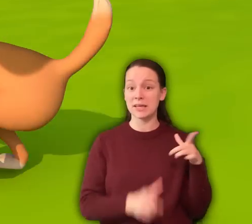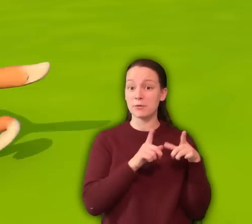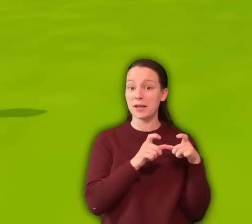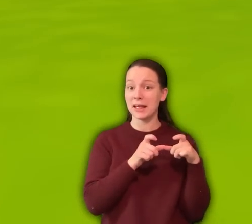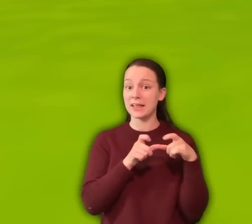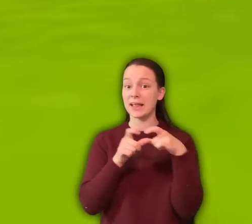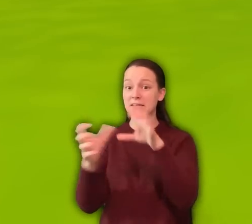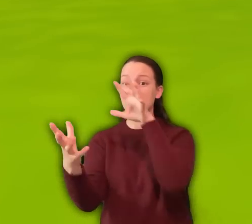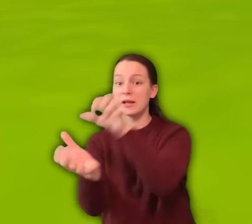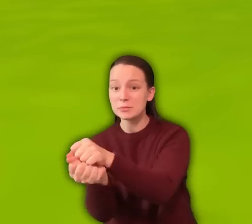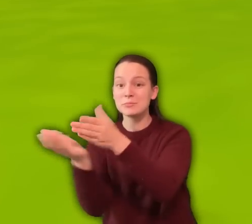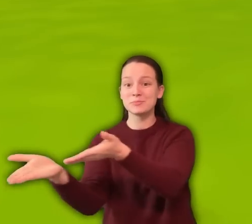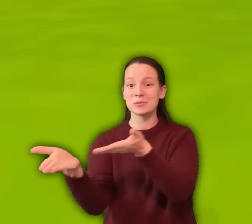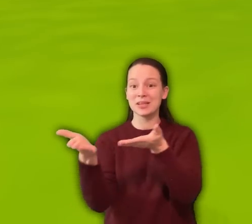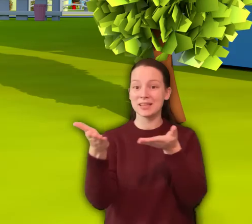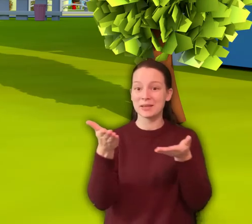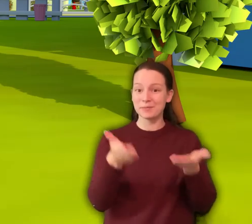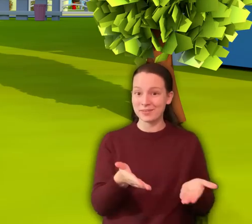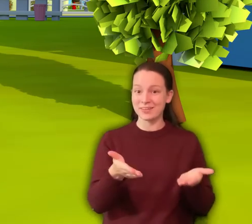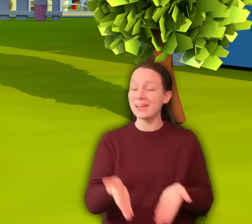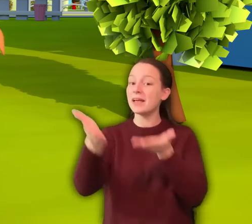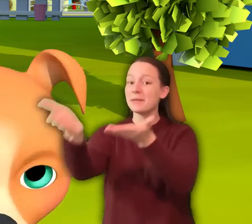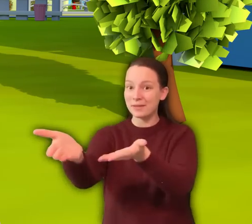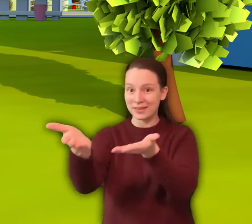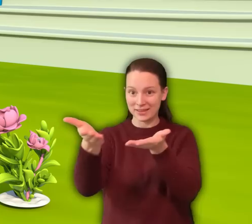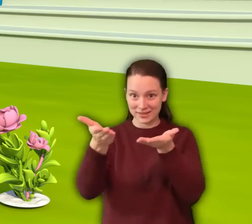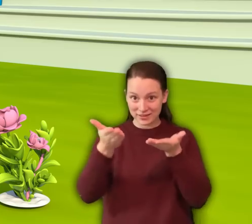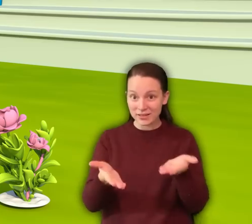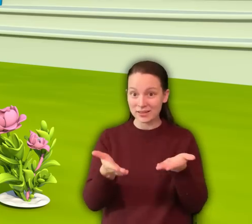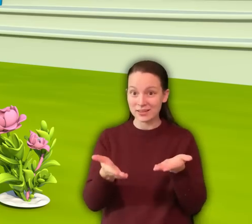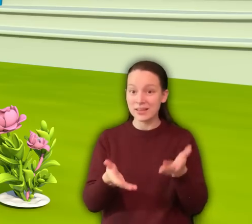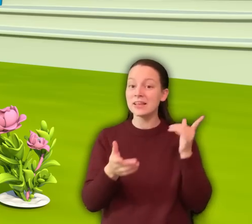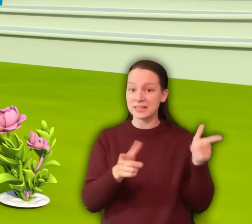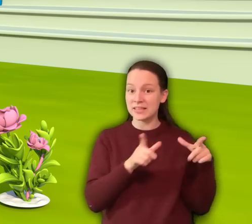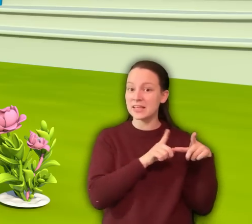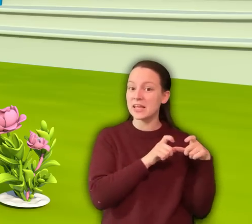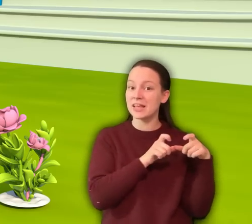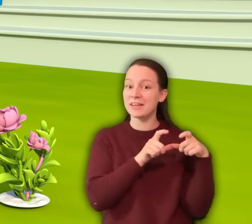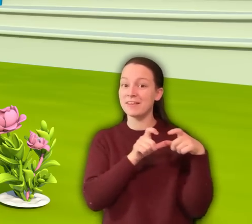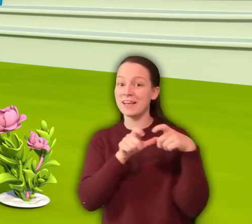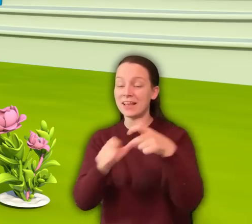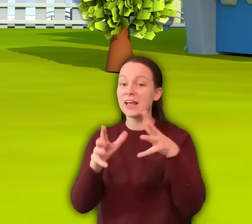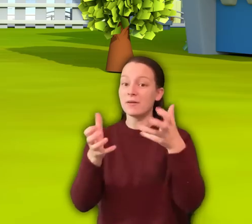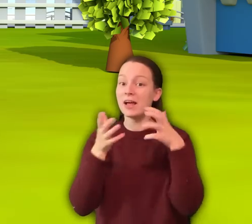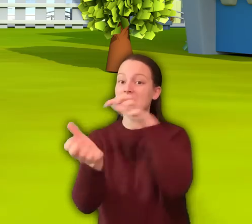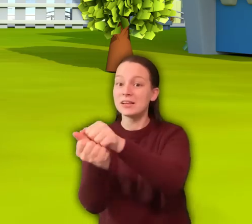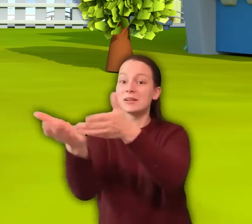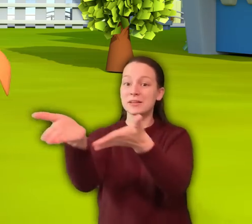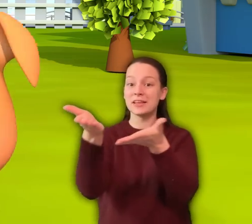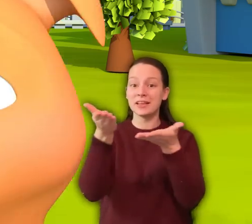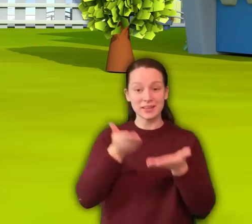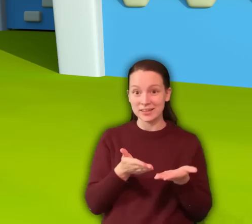Bingo ran to bring it back bring it back bring it back Bingo